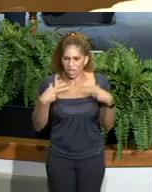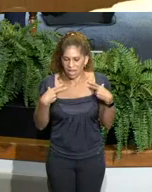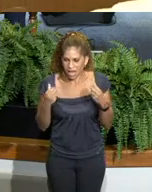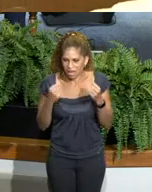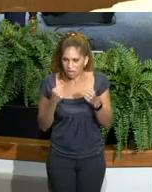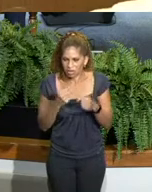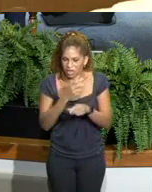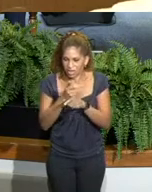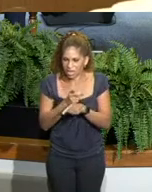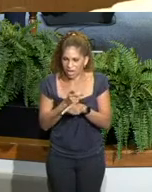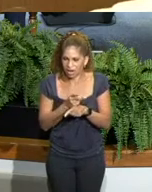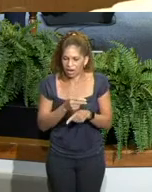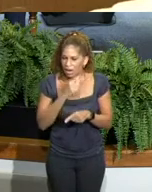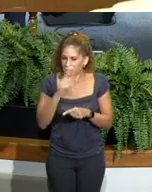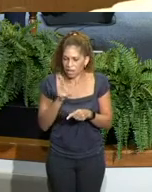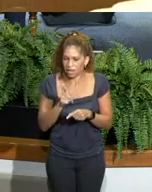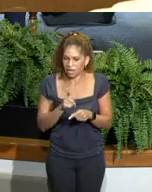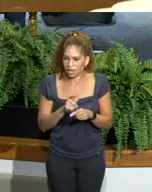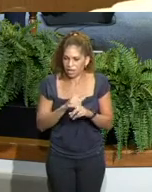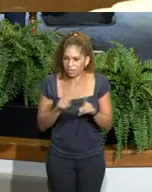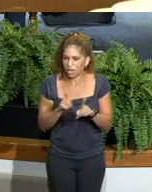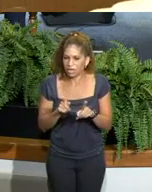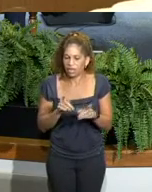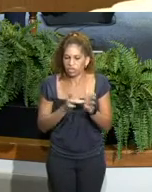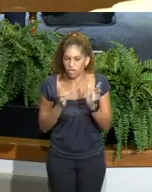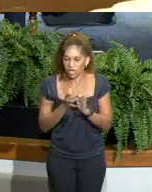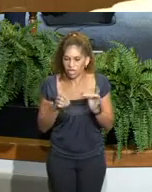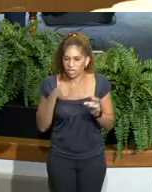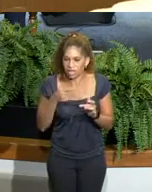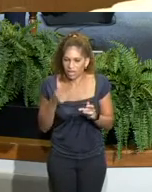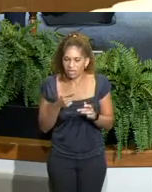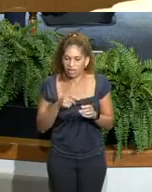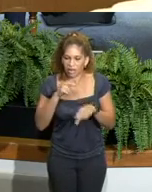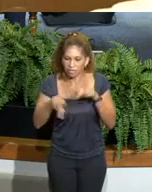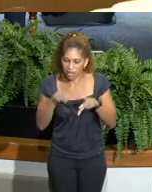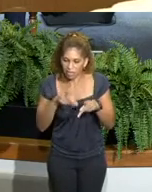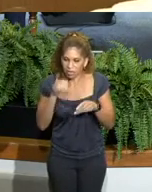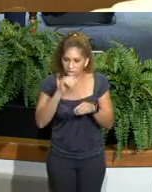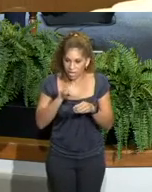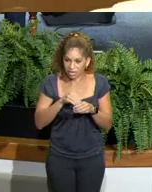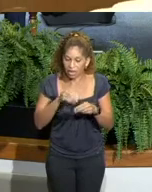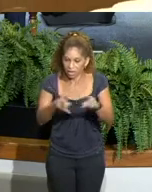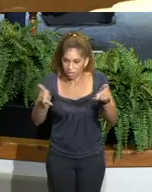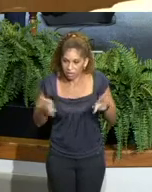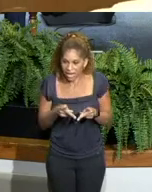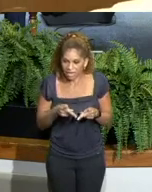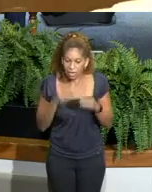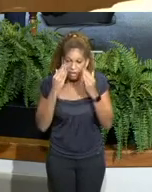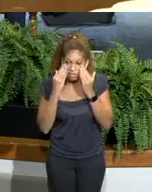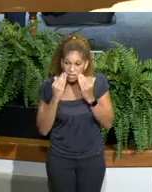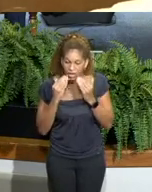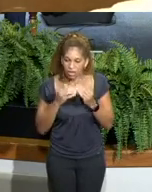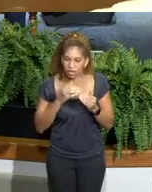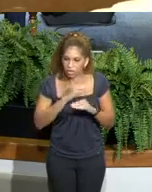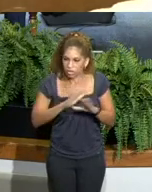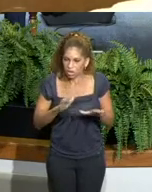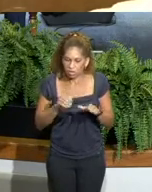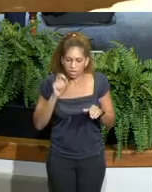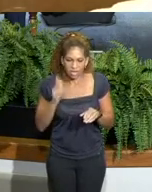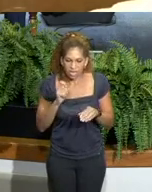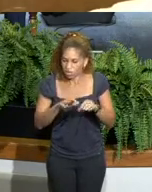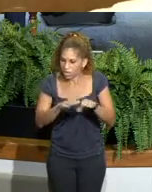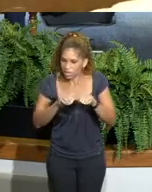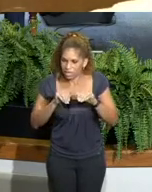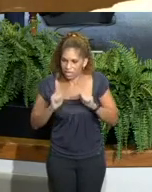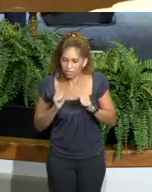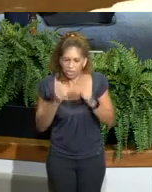But Jesus says that the people in the place of misery don't have to accept the misery that's being placed